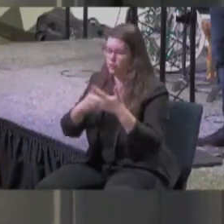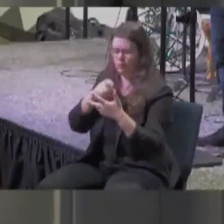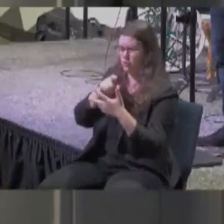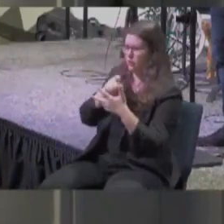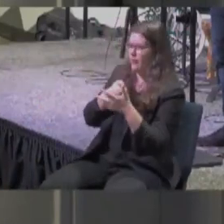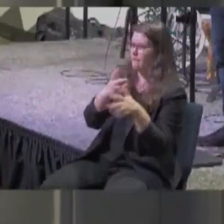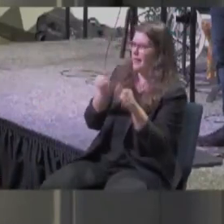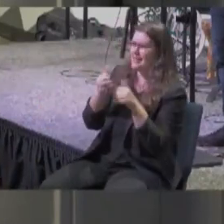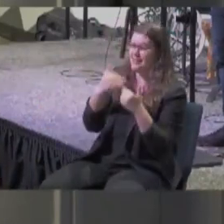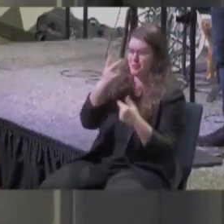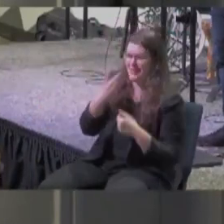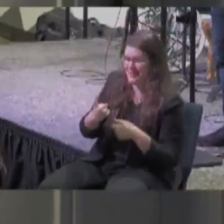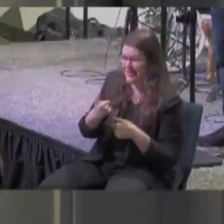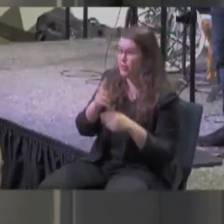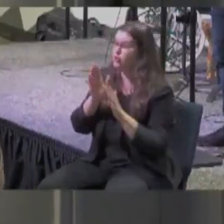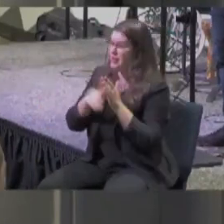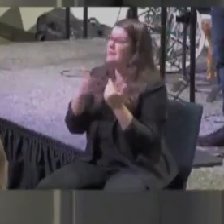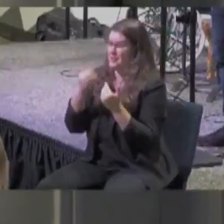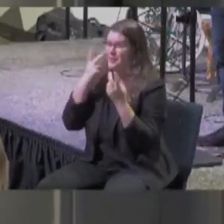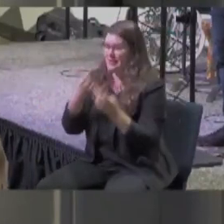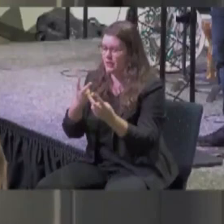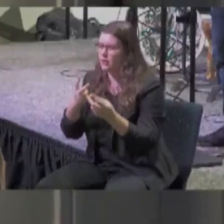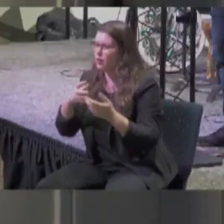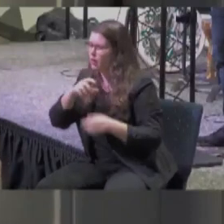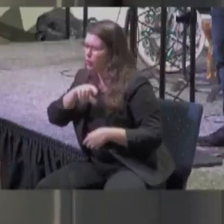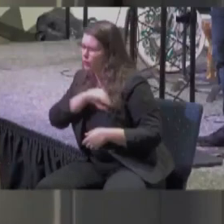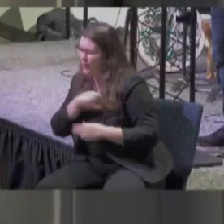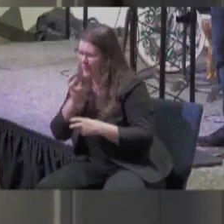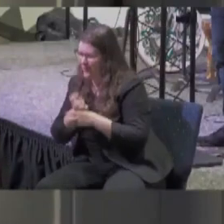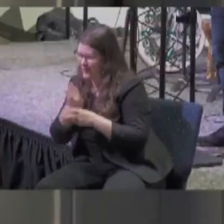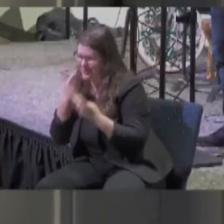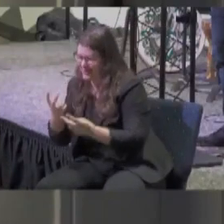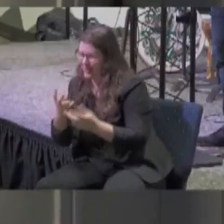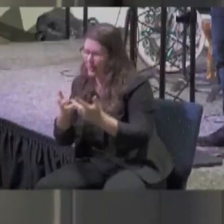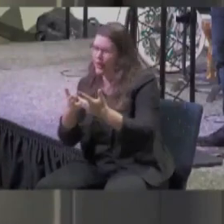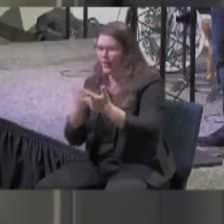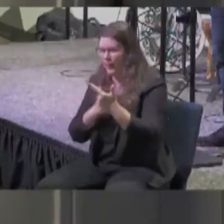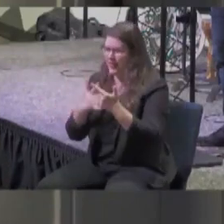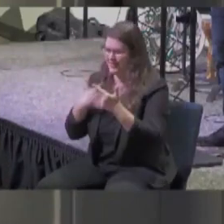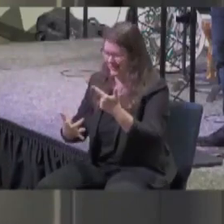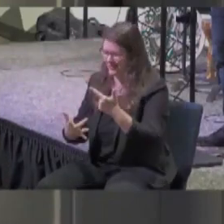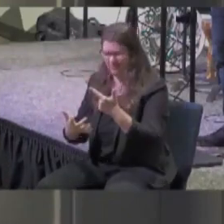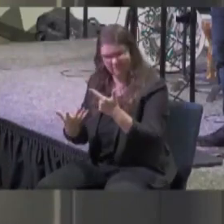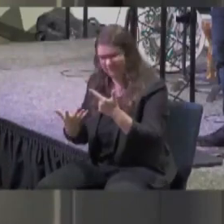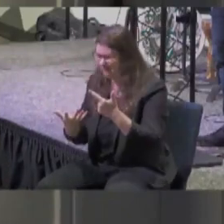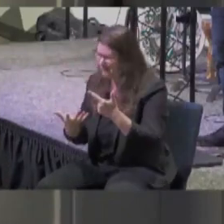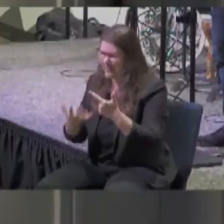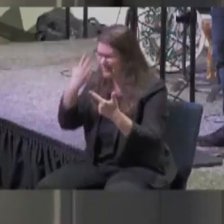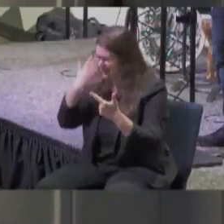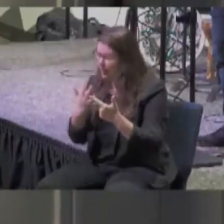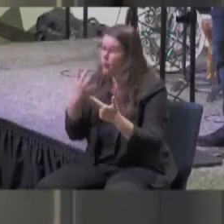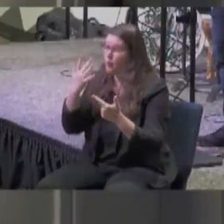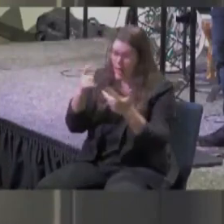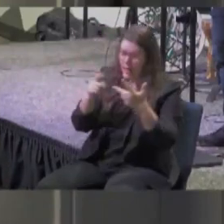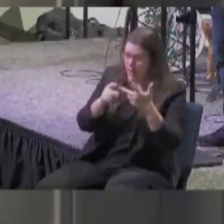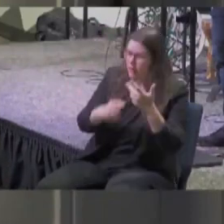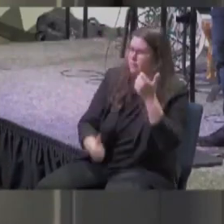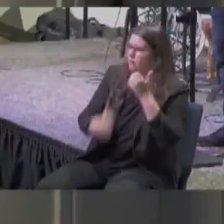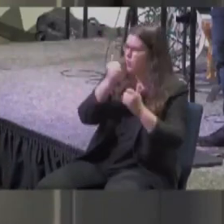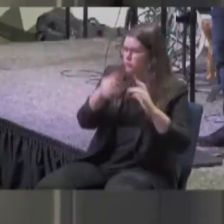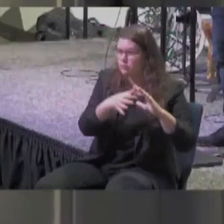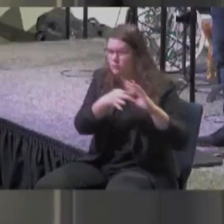sacrificed. This is truly tragic, both because quality is the one of these three criteria that is